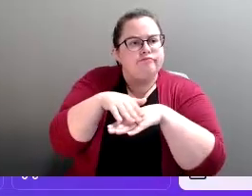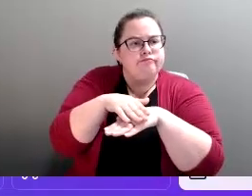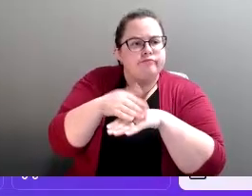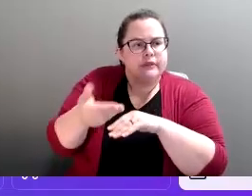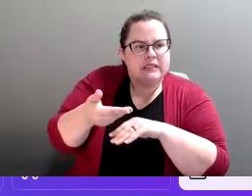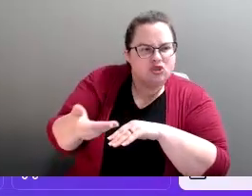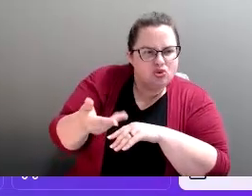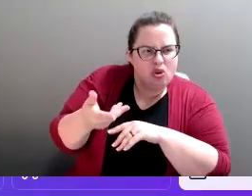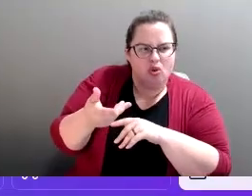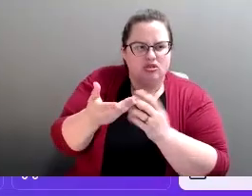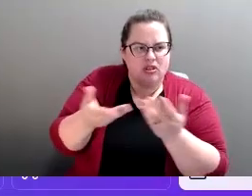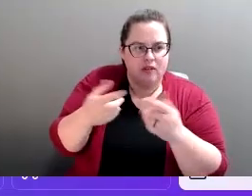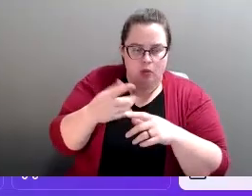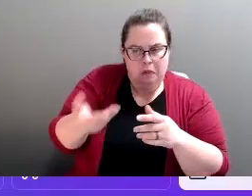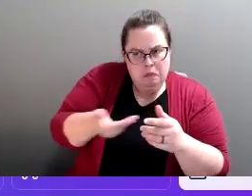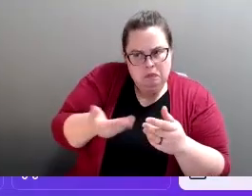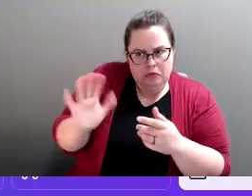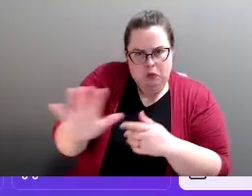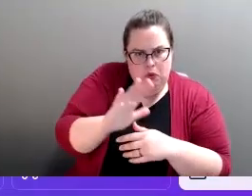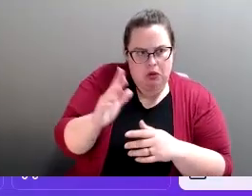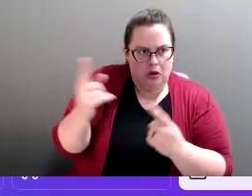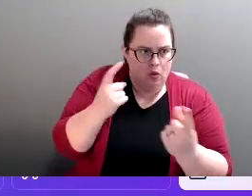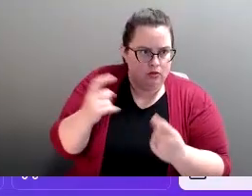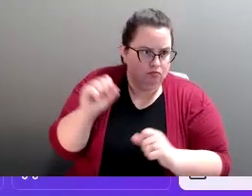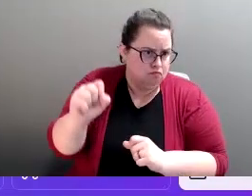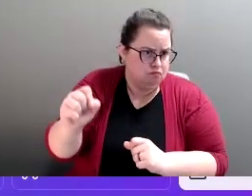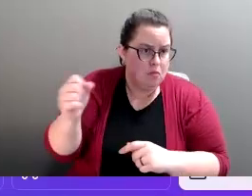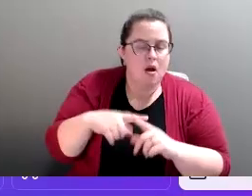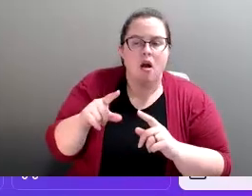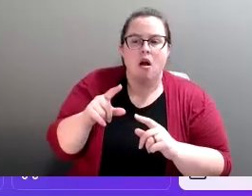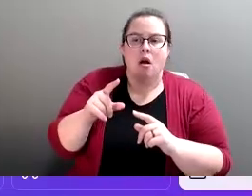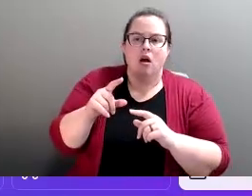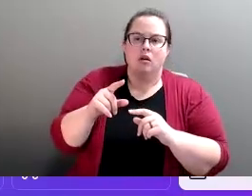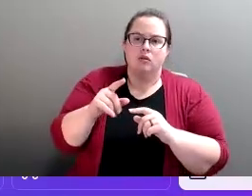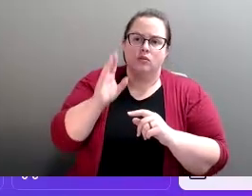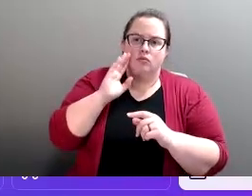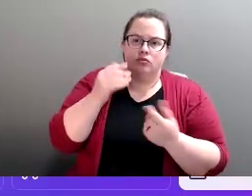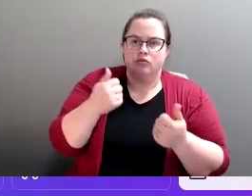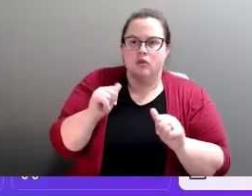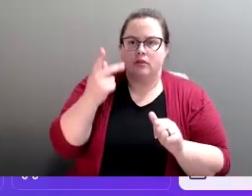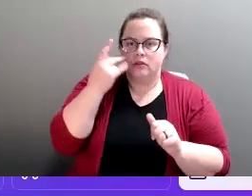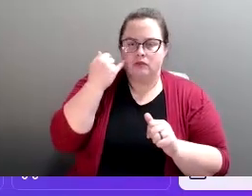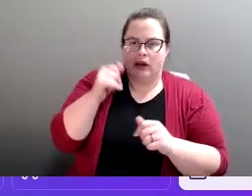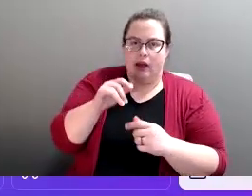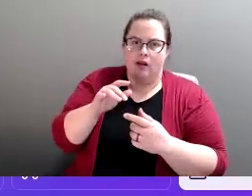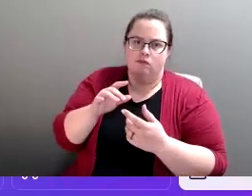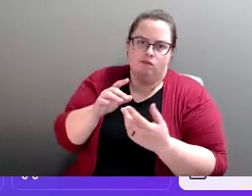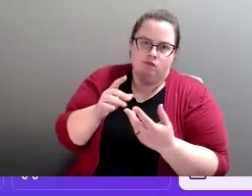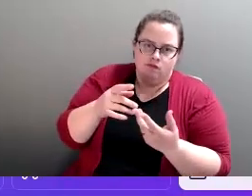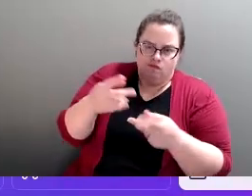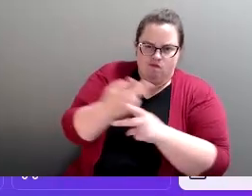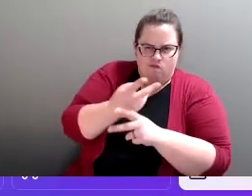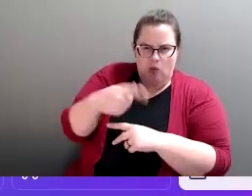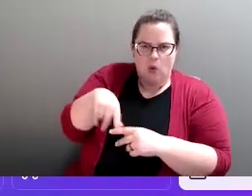as well. But it would be nice if we get, we're gonna try to see if we can touch on those points a little bit closer in